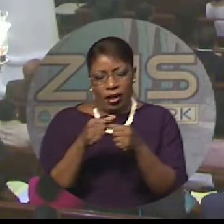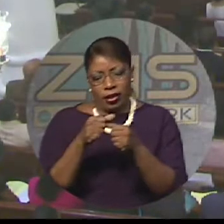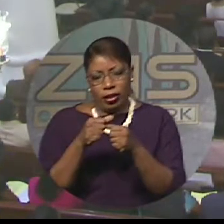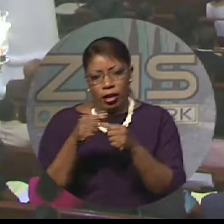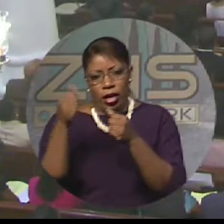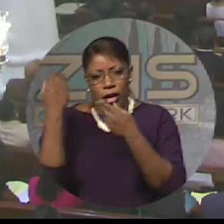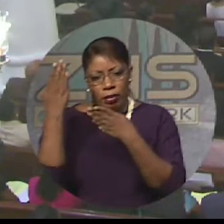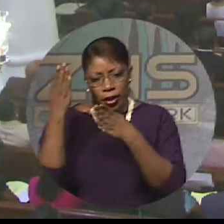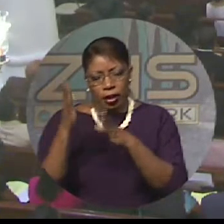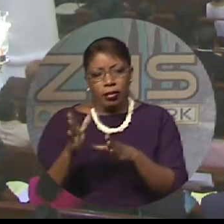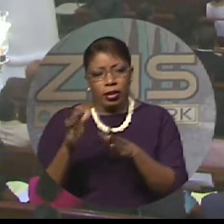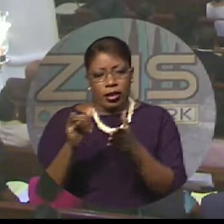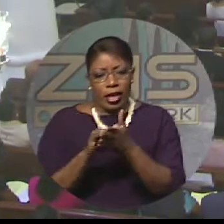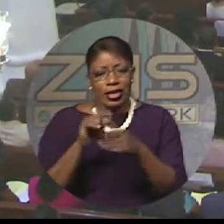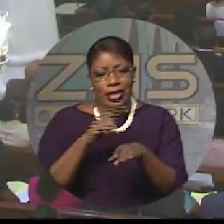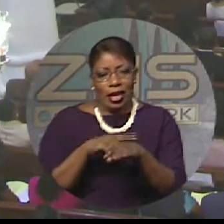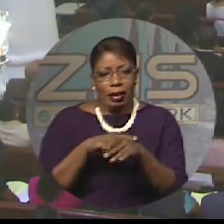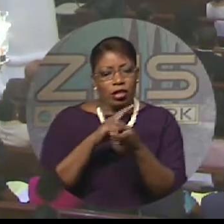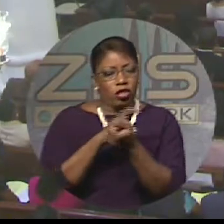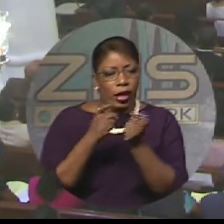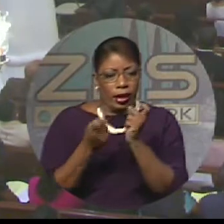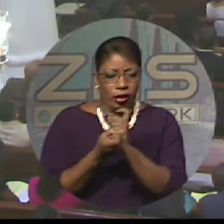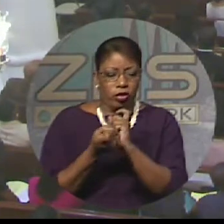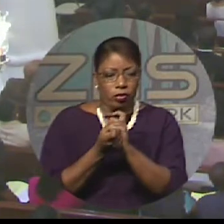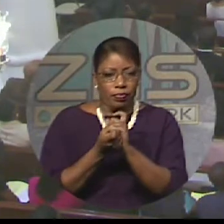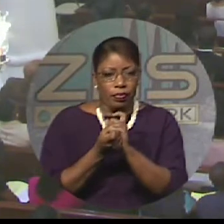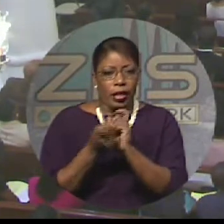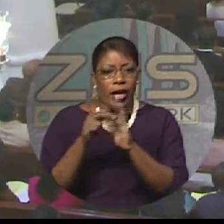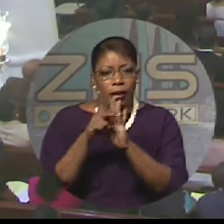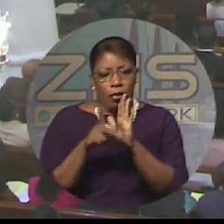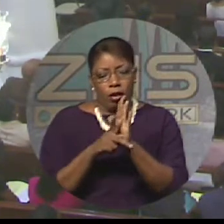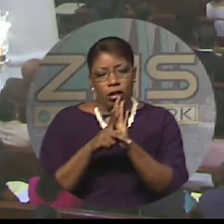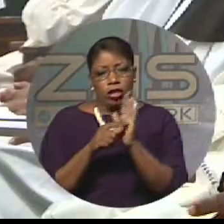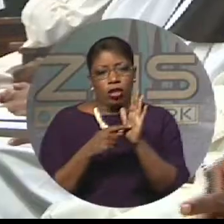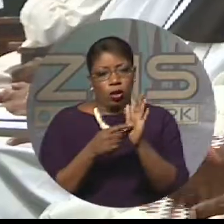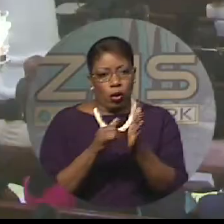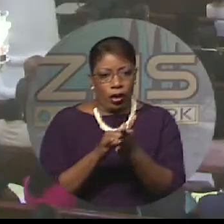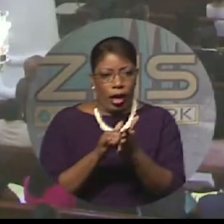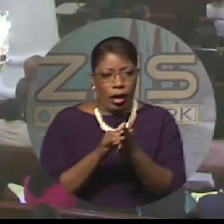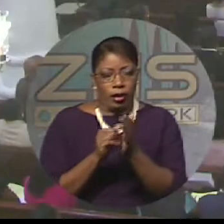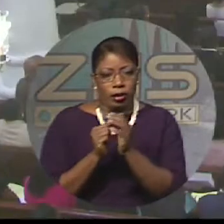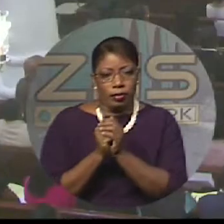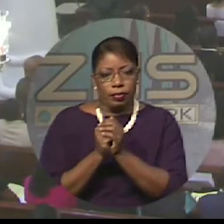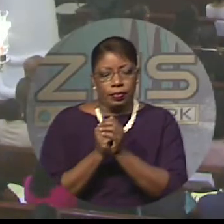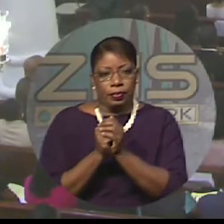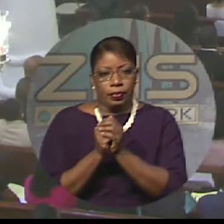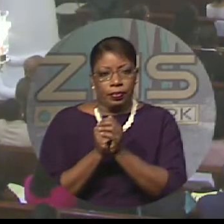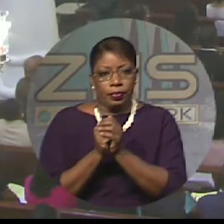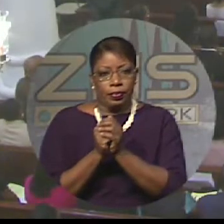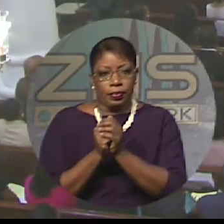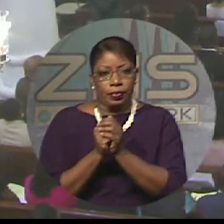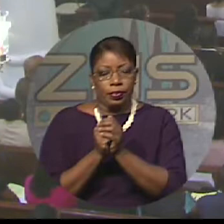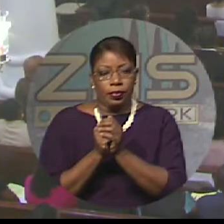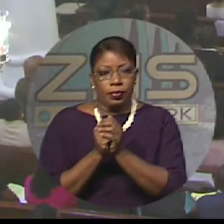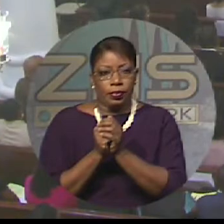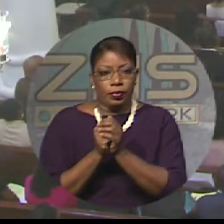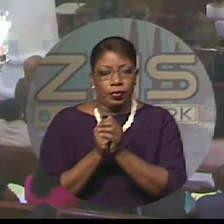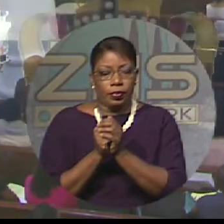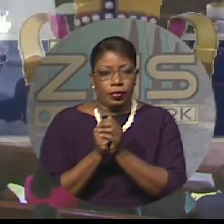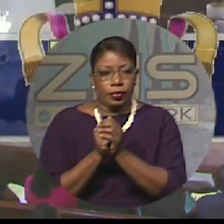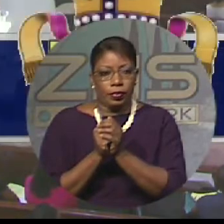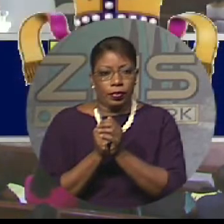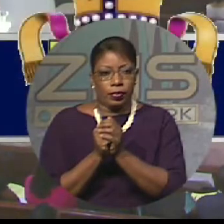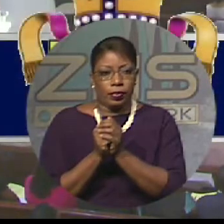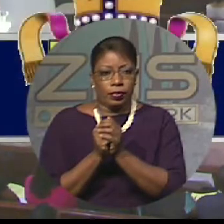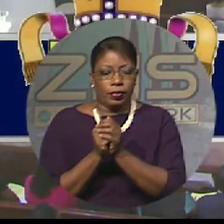have changed in the country and policy should reflect that reality. I say again, our situation is what